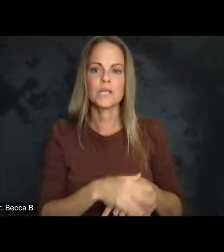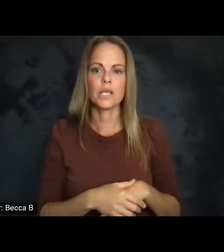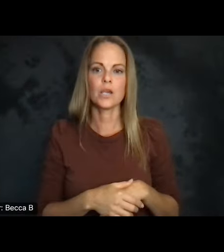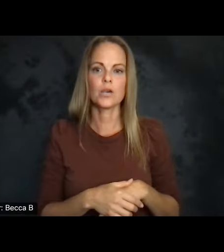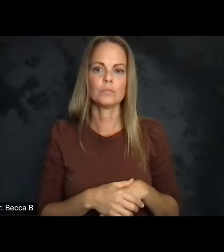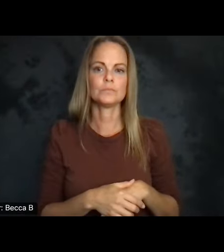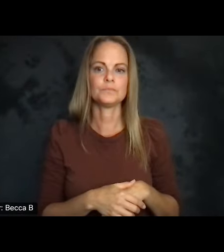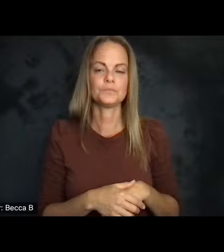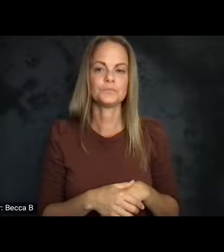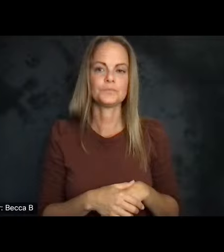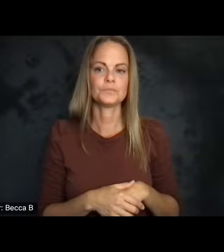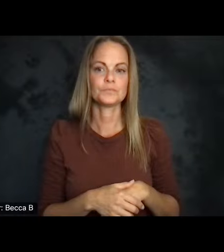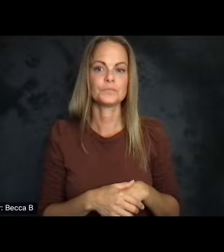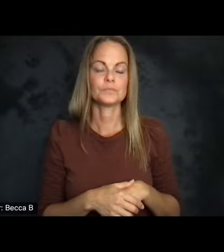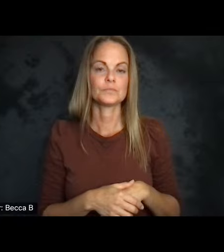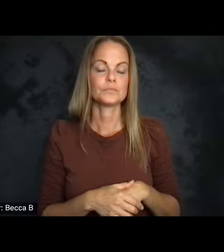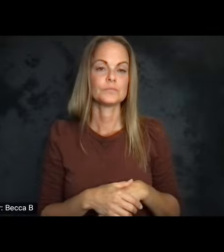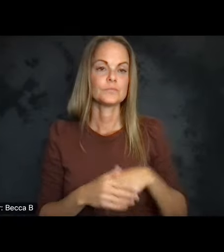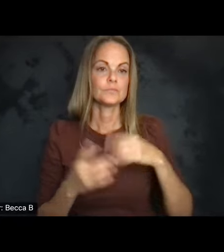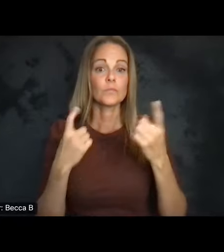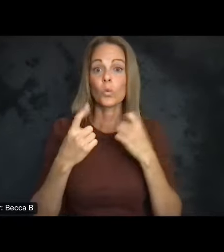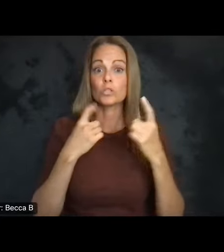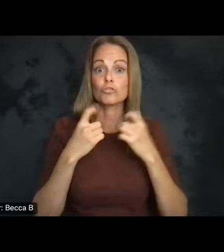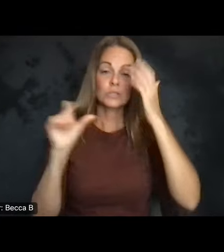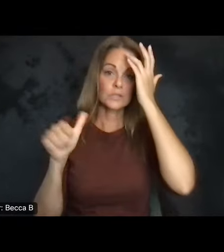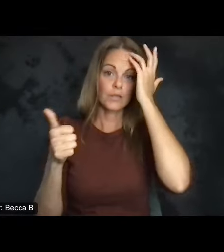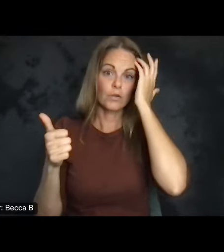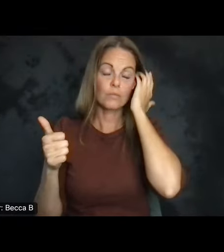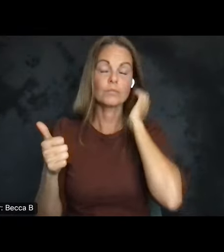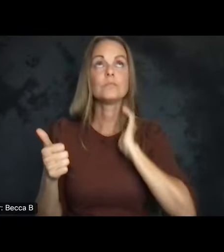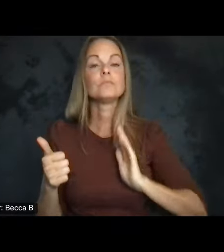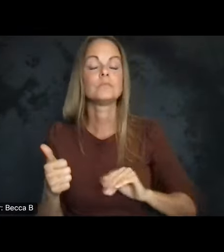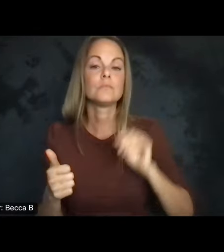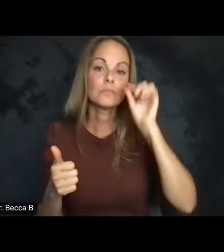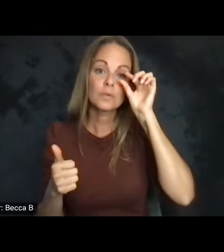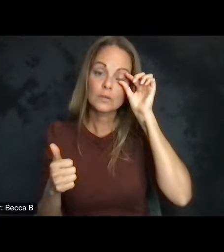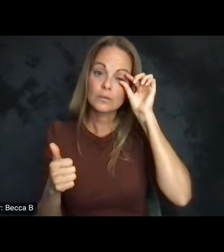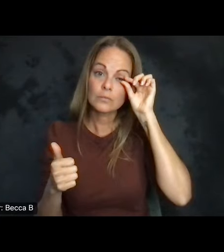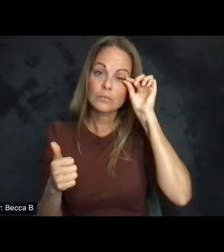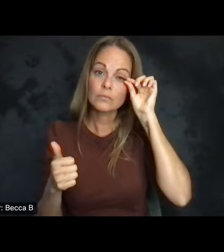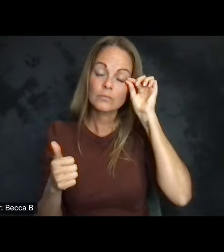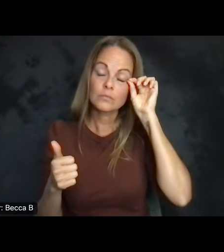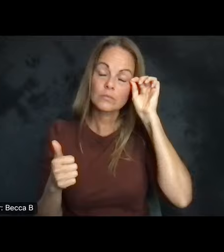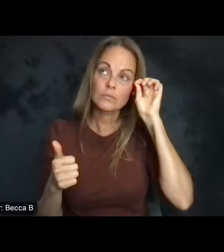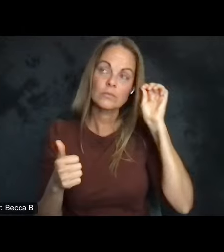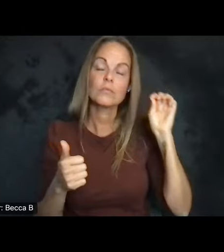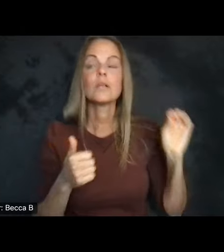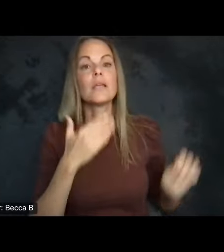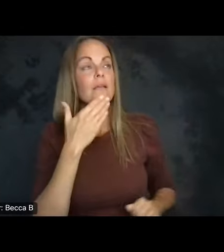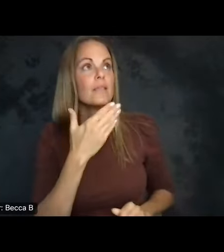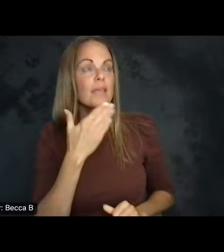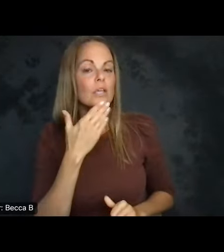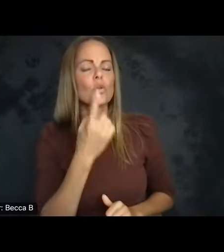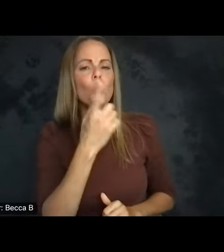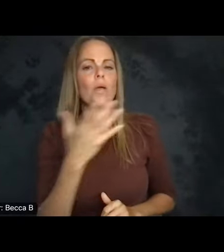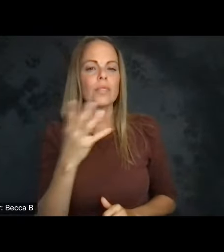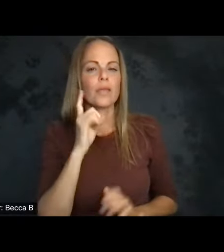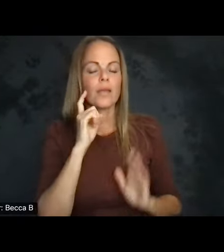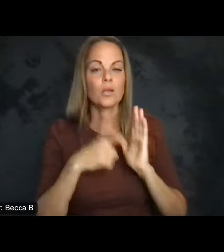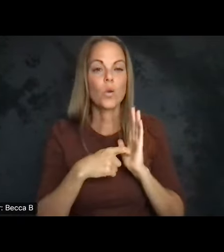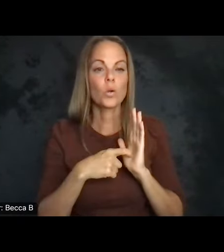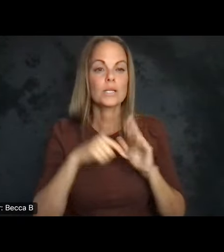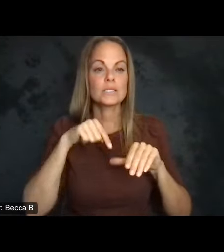Further questions? Yes, sir. Thank you, Mr. Chairman. One thing I did see